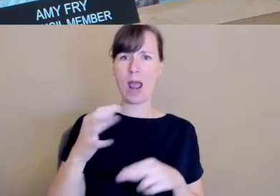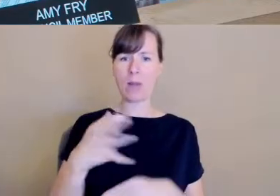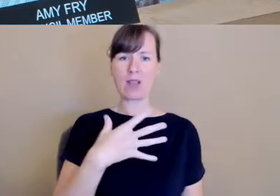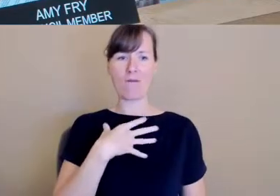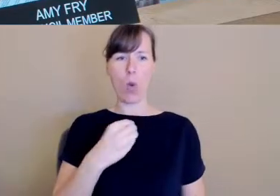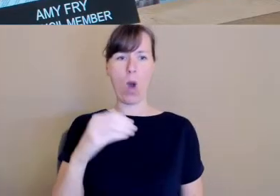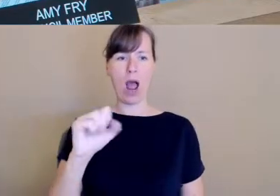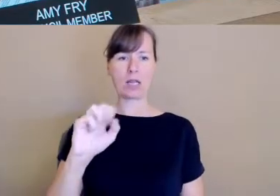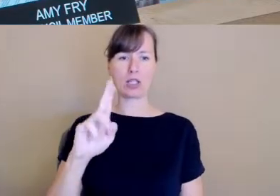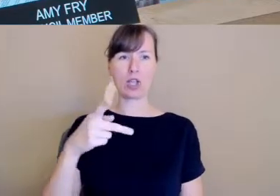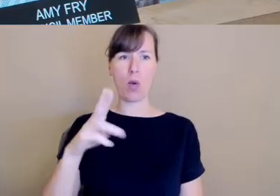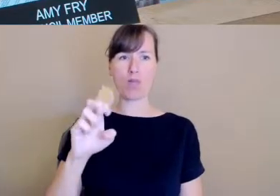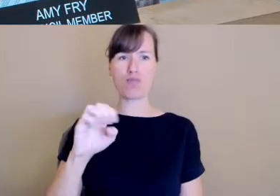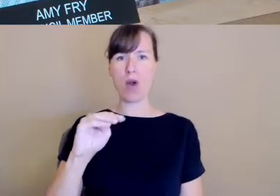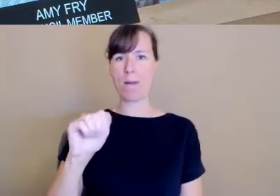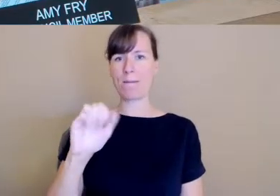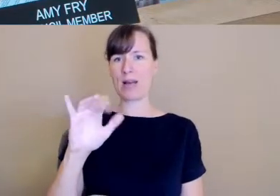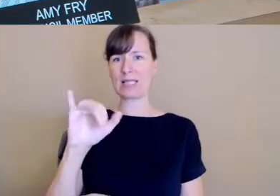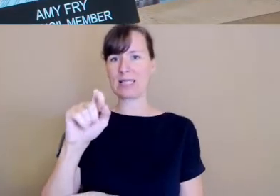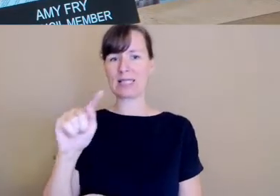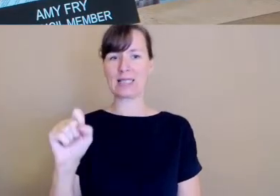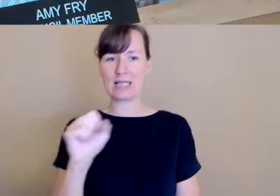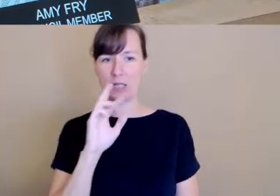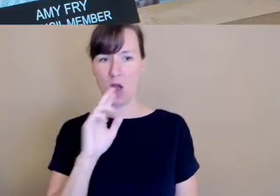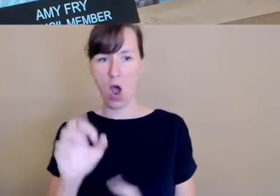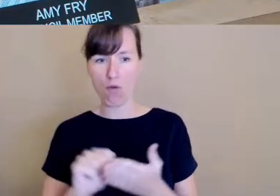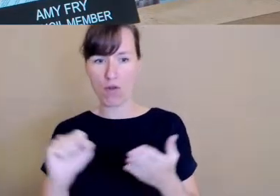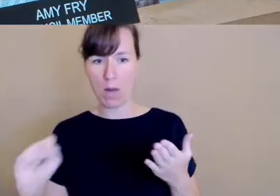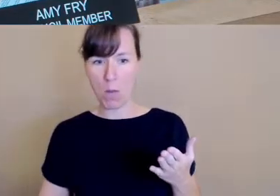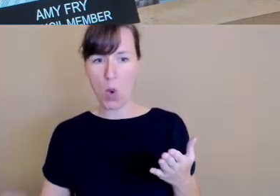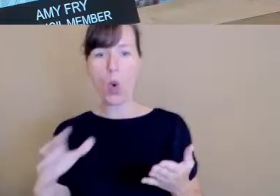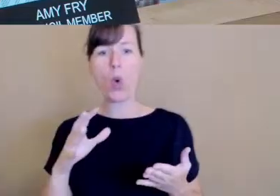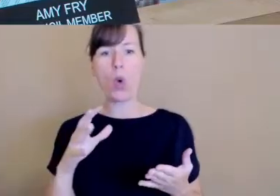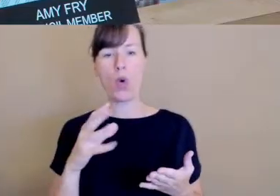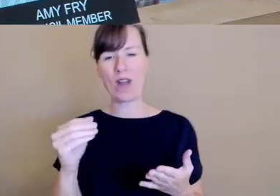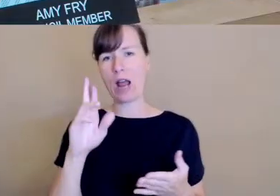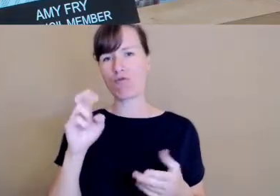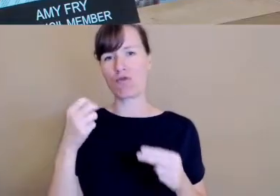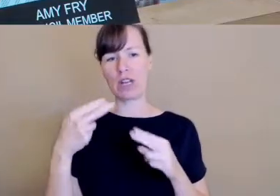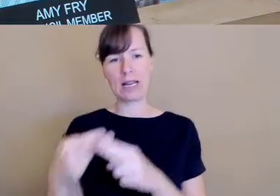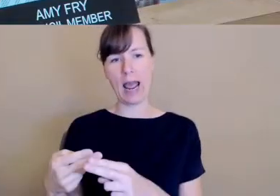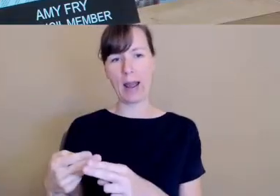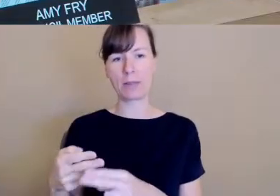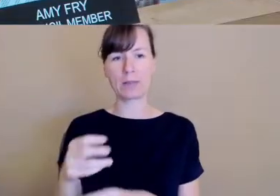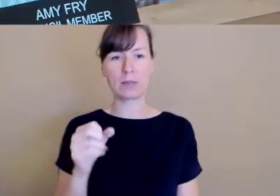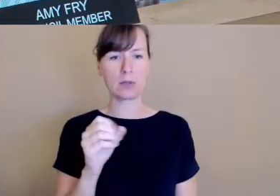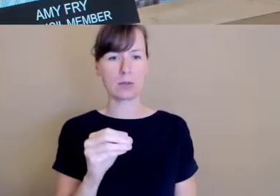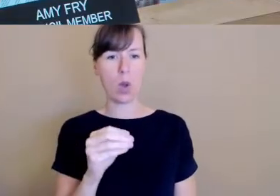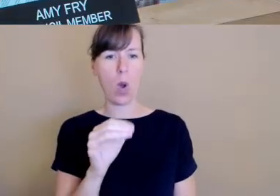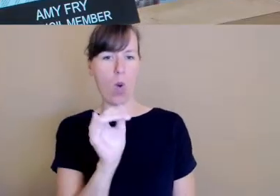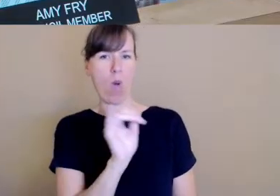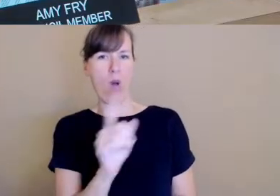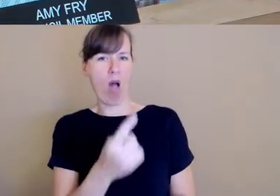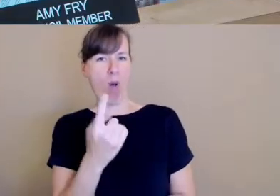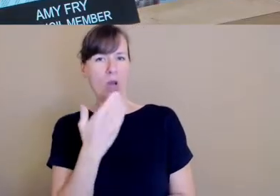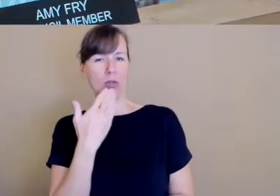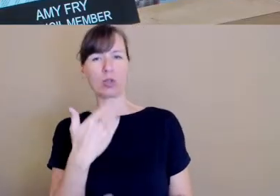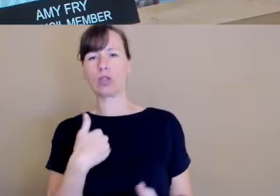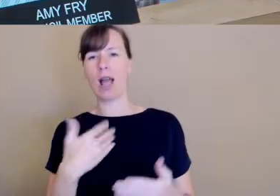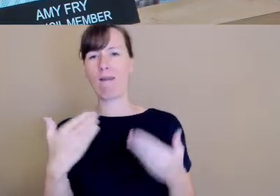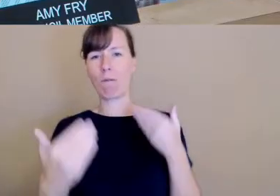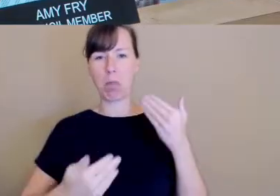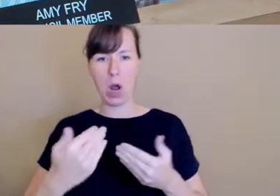it's always good to have a process, so that way if people are like, how did that happen? They know that we all follow, and we follow the same one, to the best of our